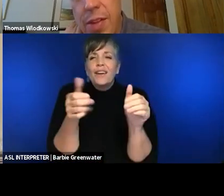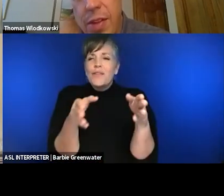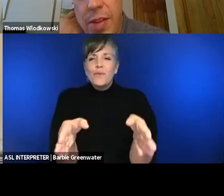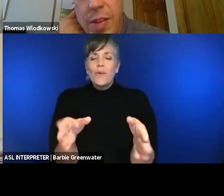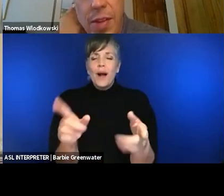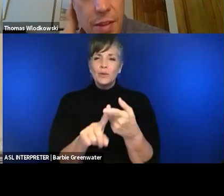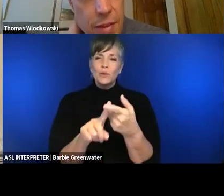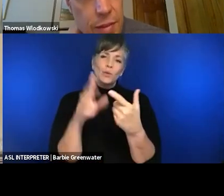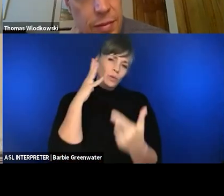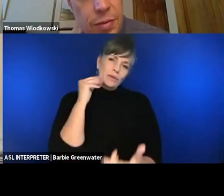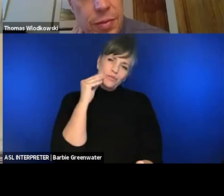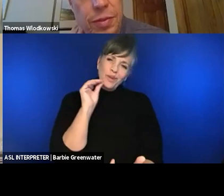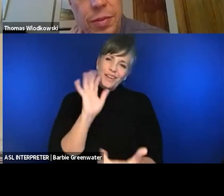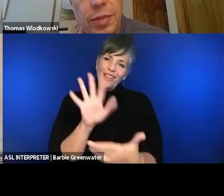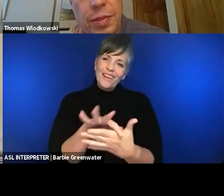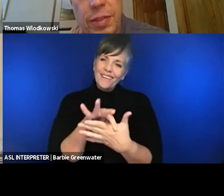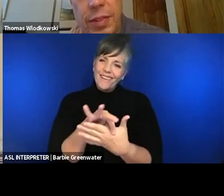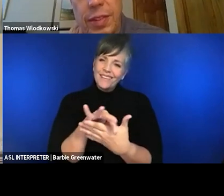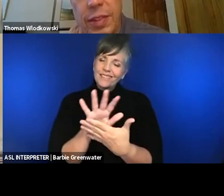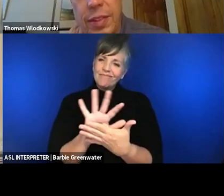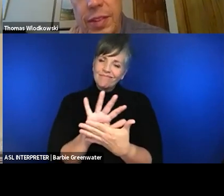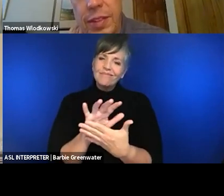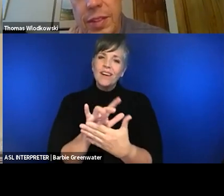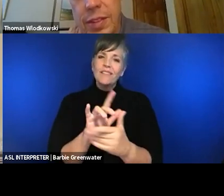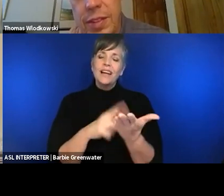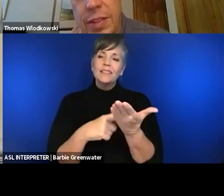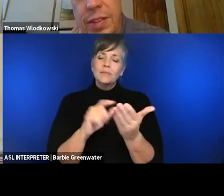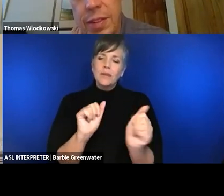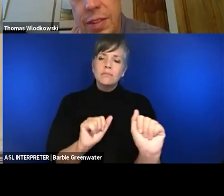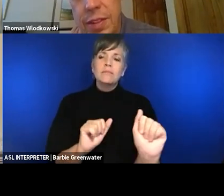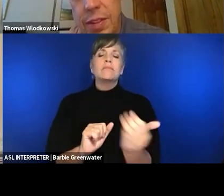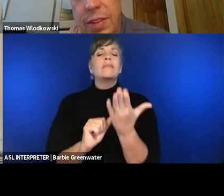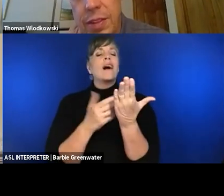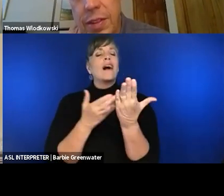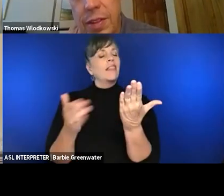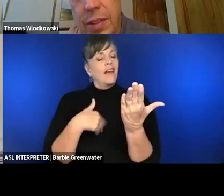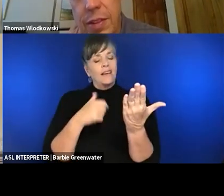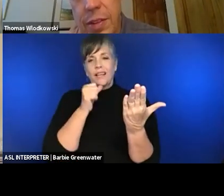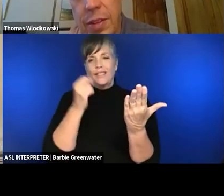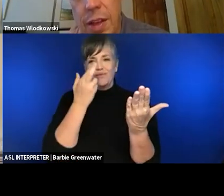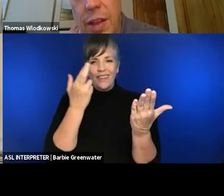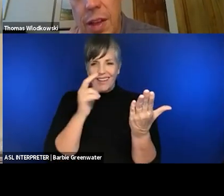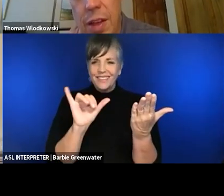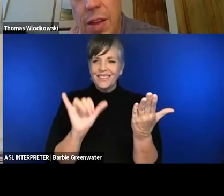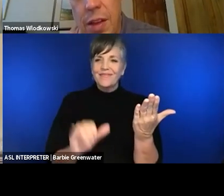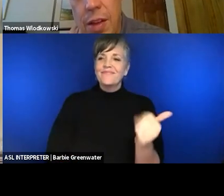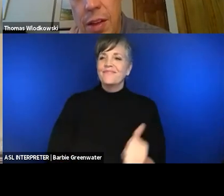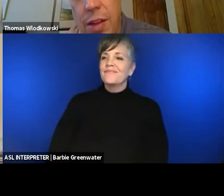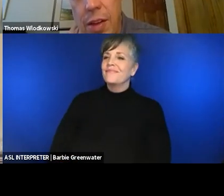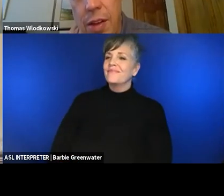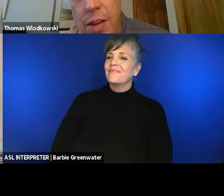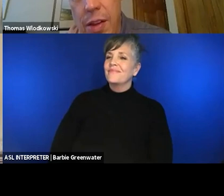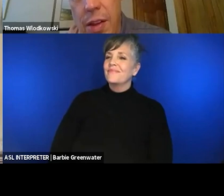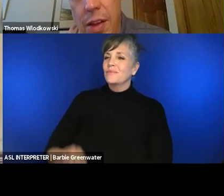of experiencing the content and sometimes introduces them to things that they didn't even realize. I'm in that